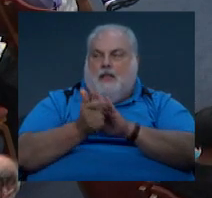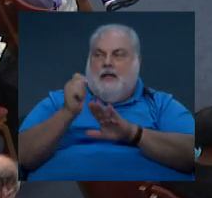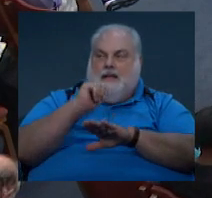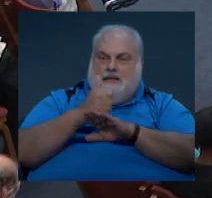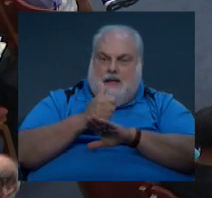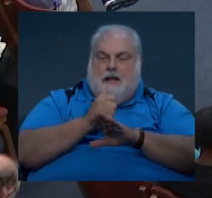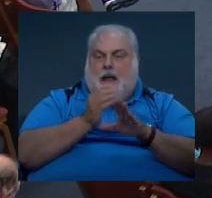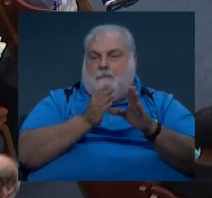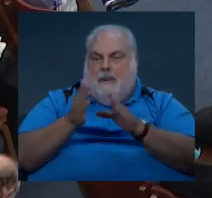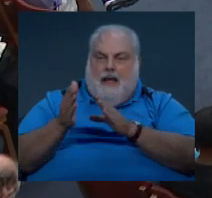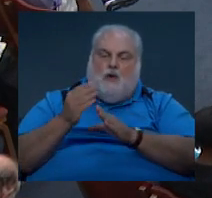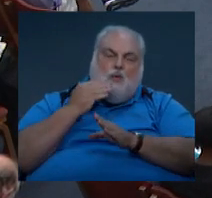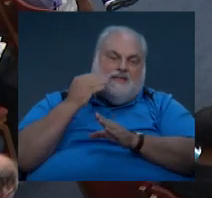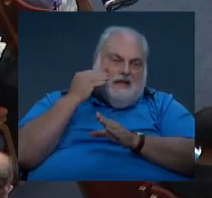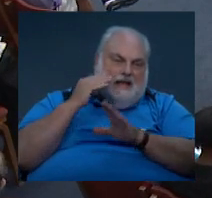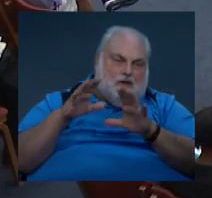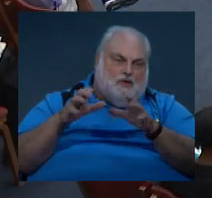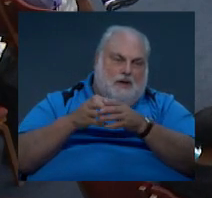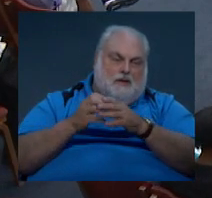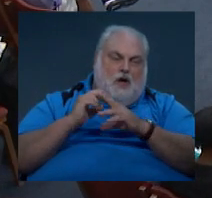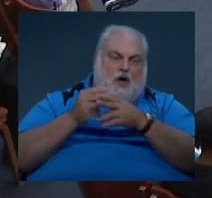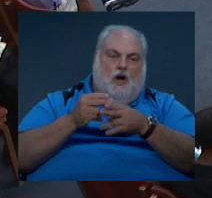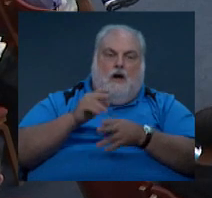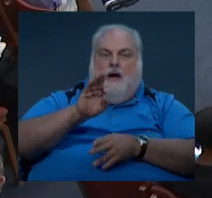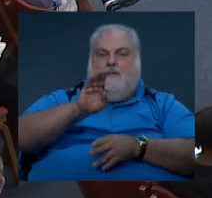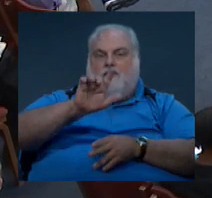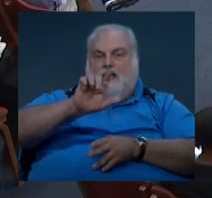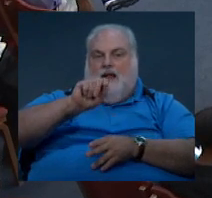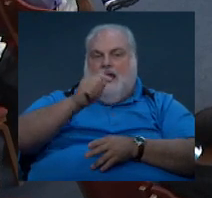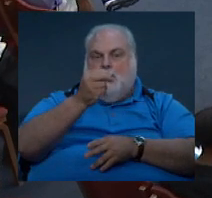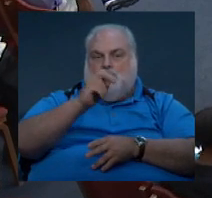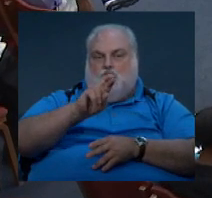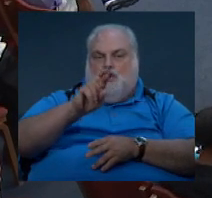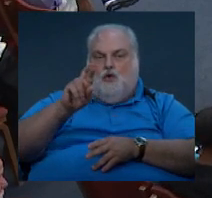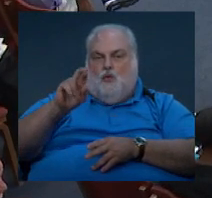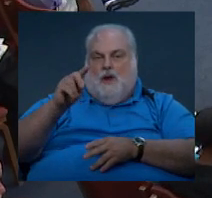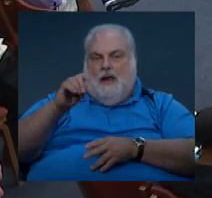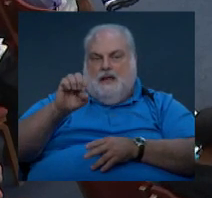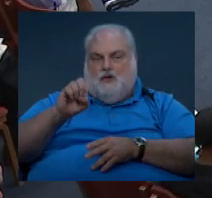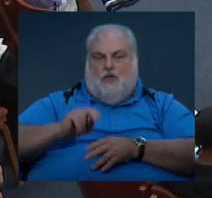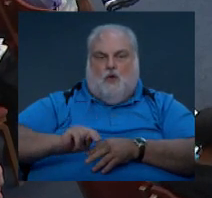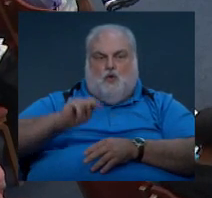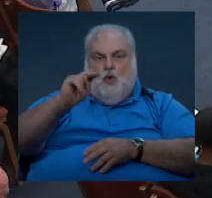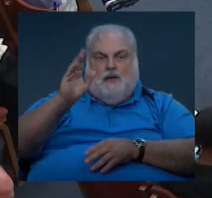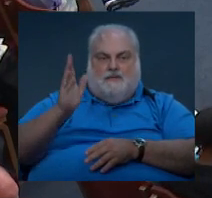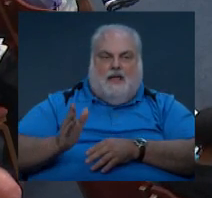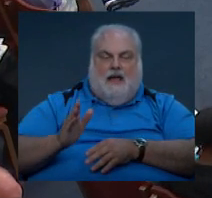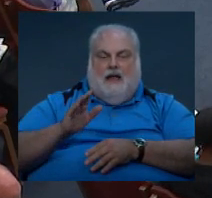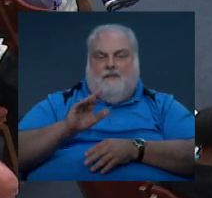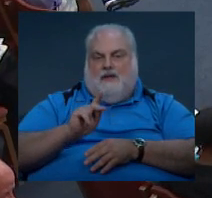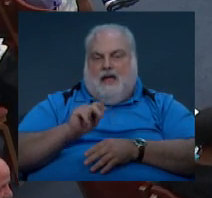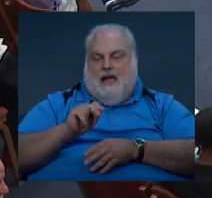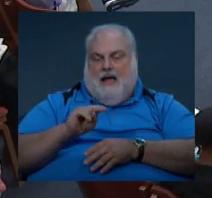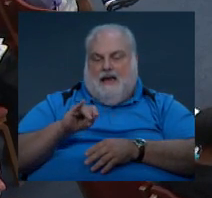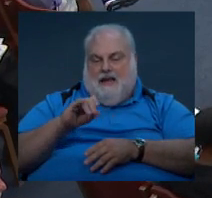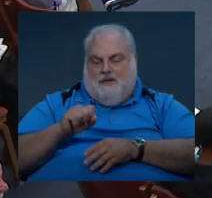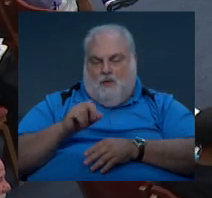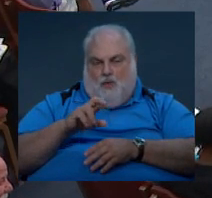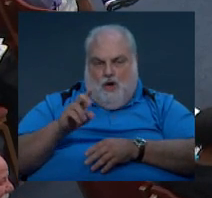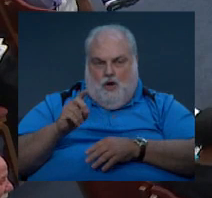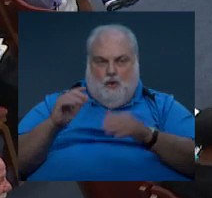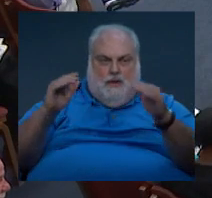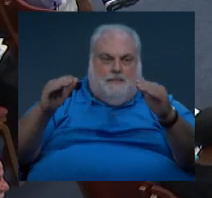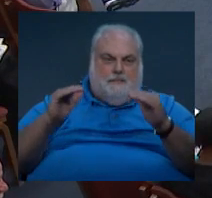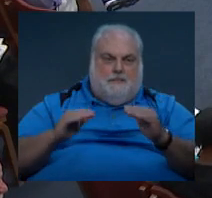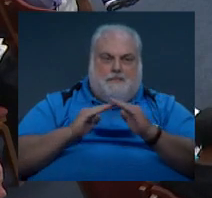establish a plan residential district titled Fletcher Ridge, long form PRD, located on the north side of Canis Road, west of Chenal Downs